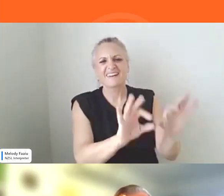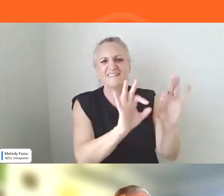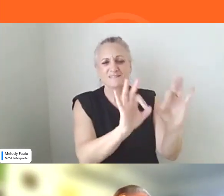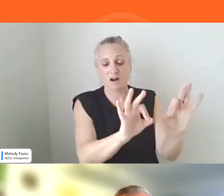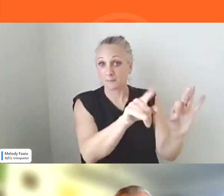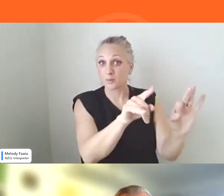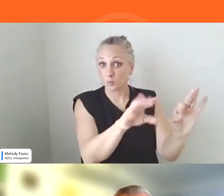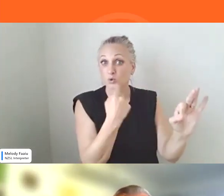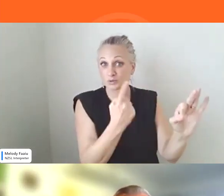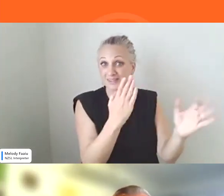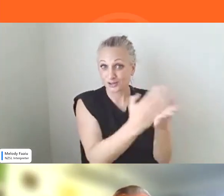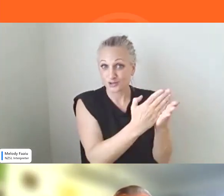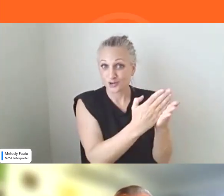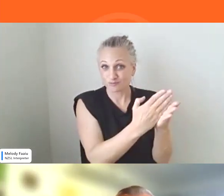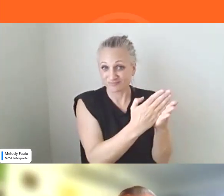And